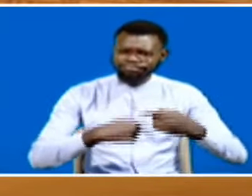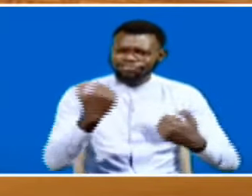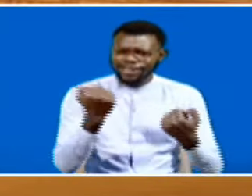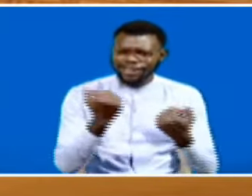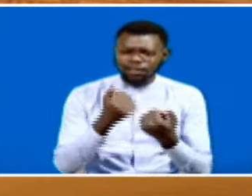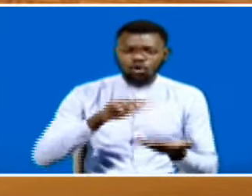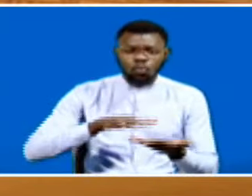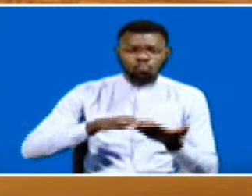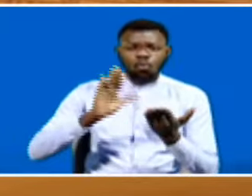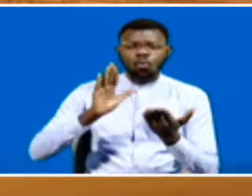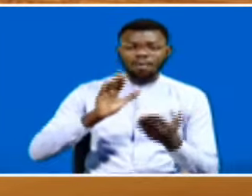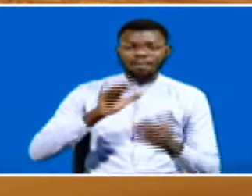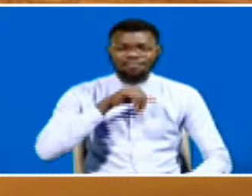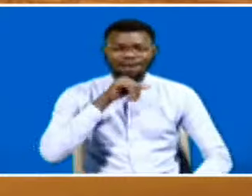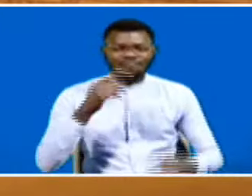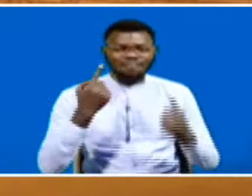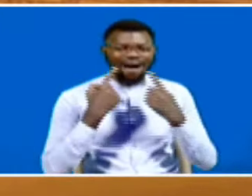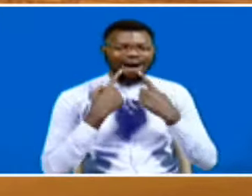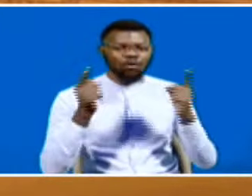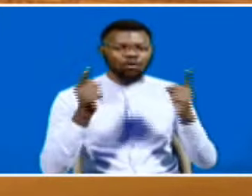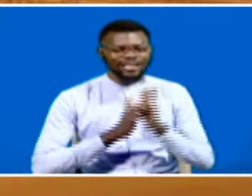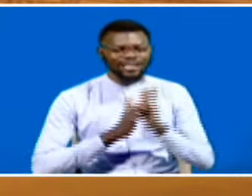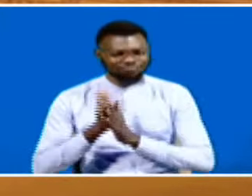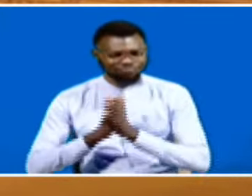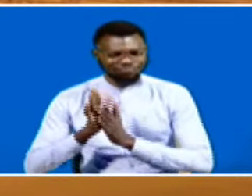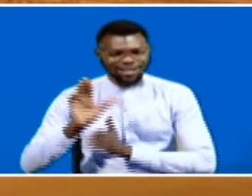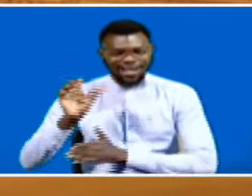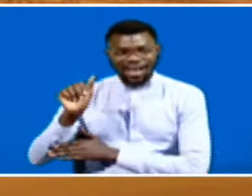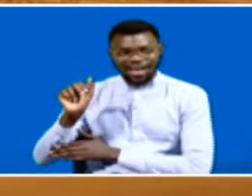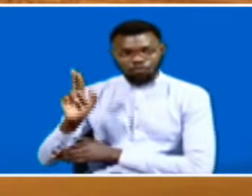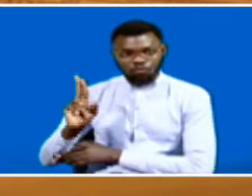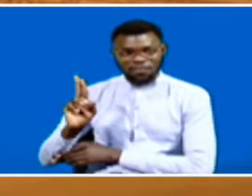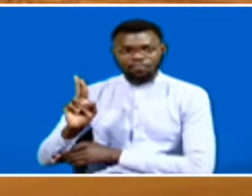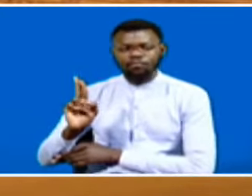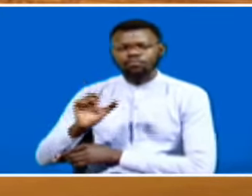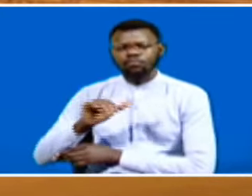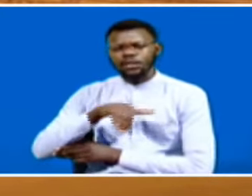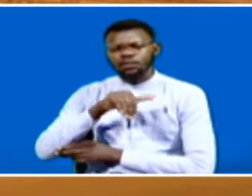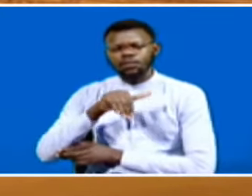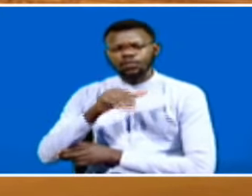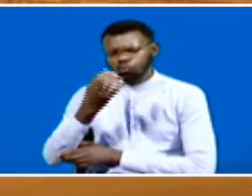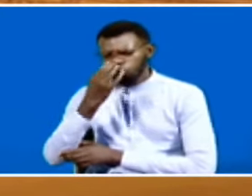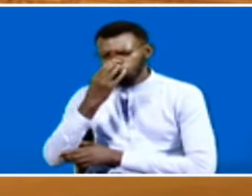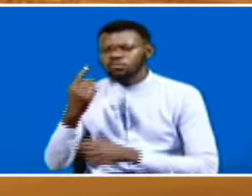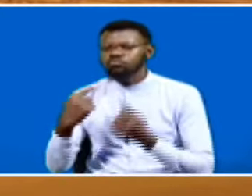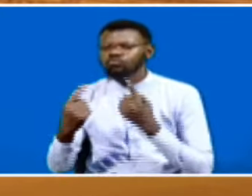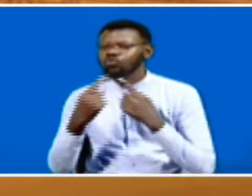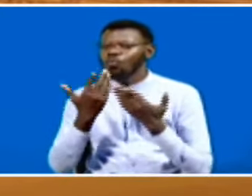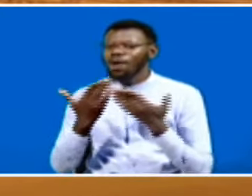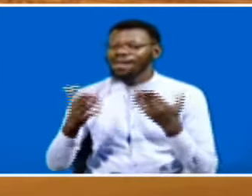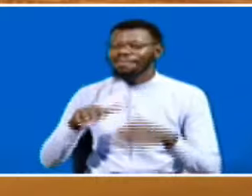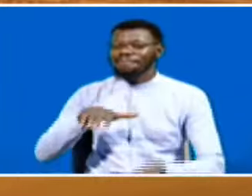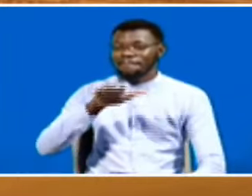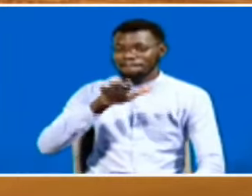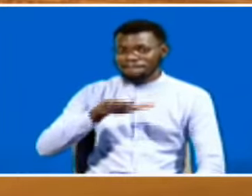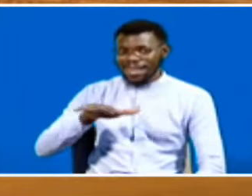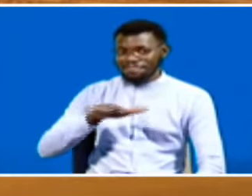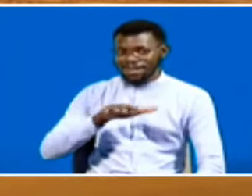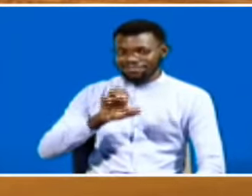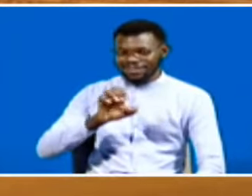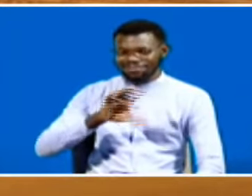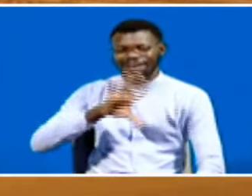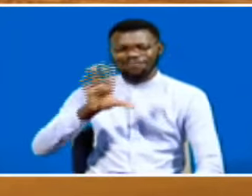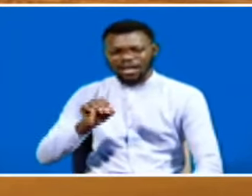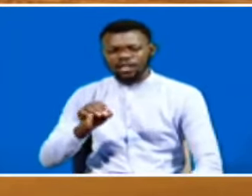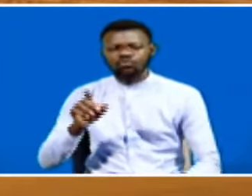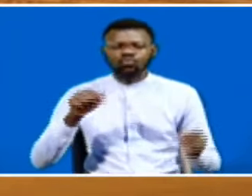ambaye ametangaza kuwa atawania nafasi hiyo. Rais Ruto alikuwa anazungumza kwenye bunge ama bungeni kwenye ufunguzi wa vikao vya bunge la